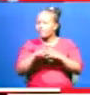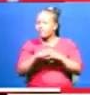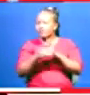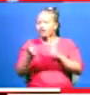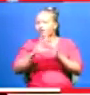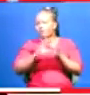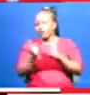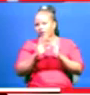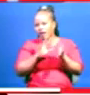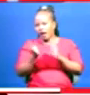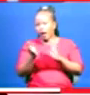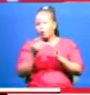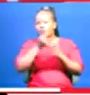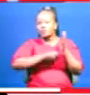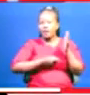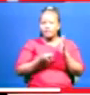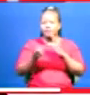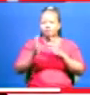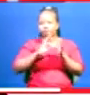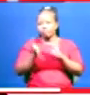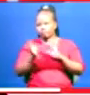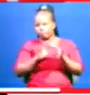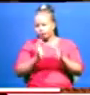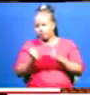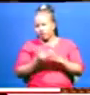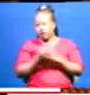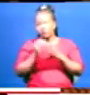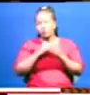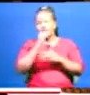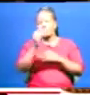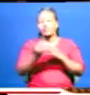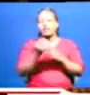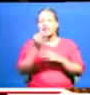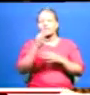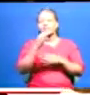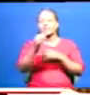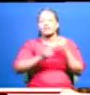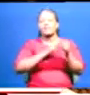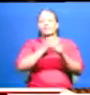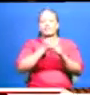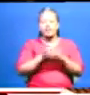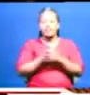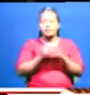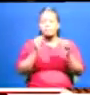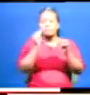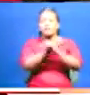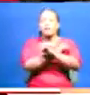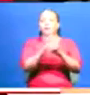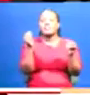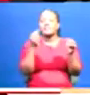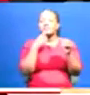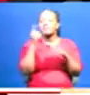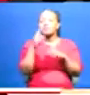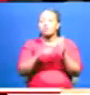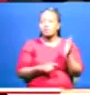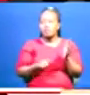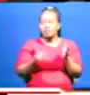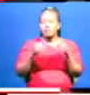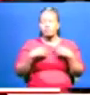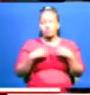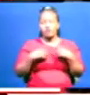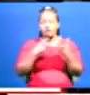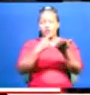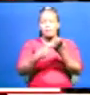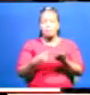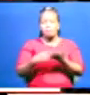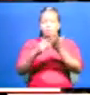tax regime will look for the next 3 years. President William Ruto says he has set in motion a set of reforms,